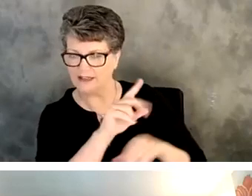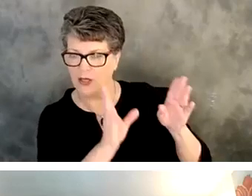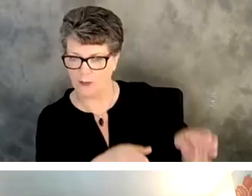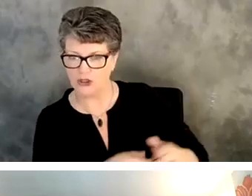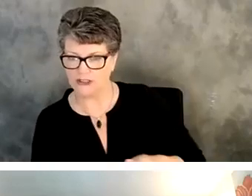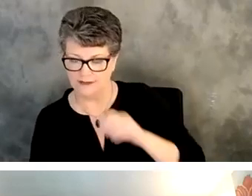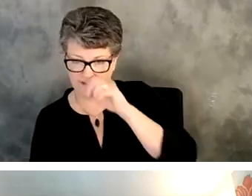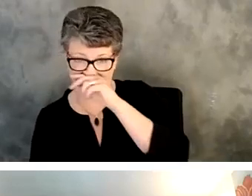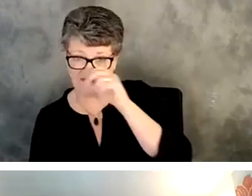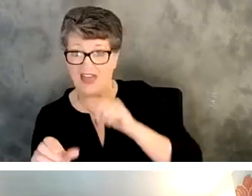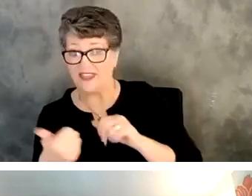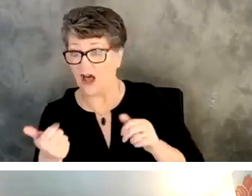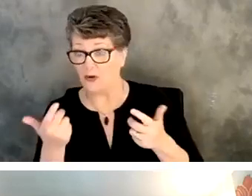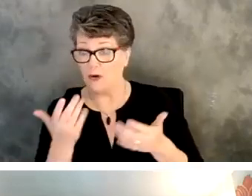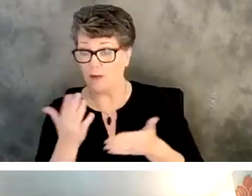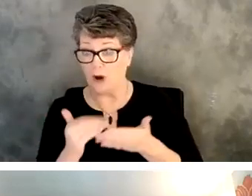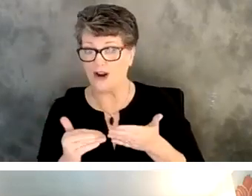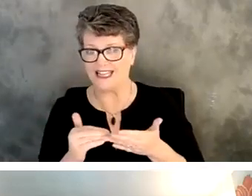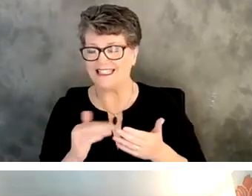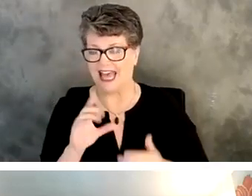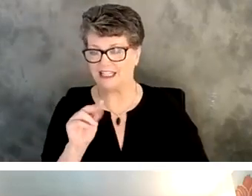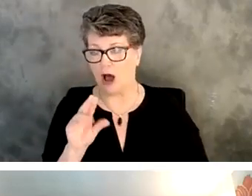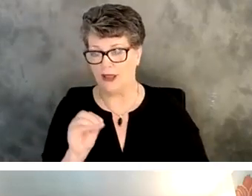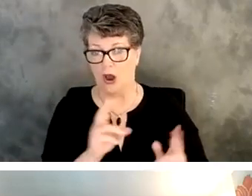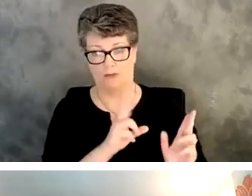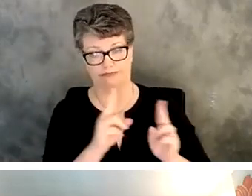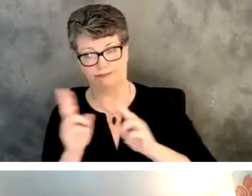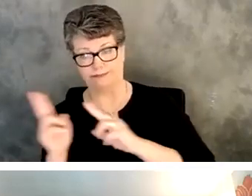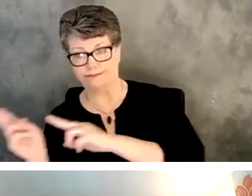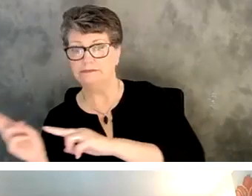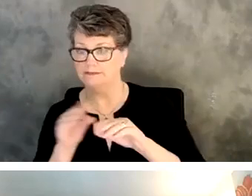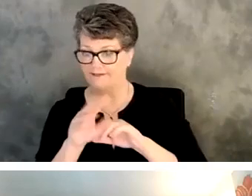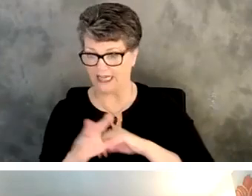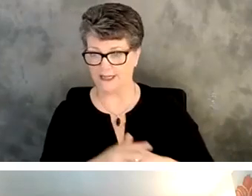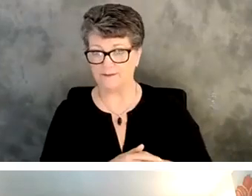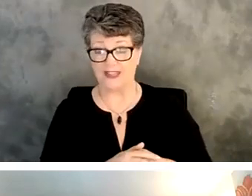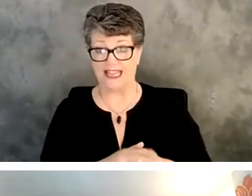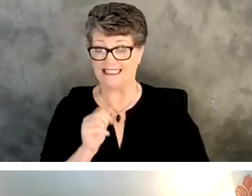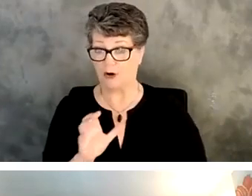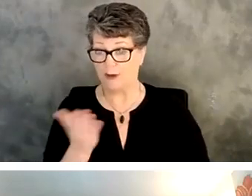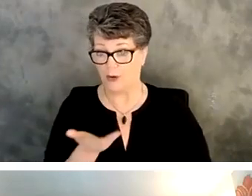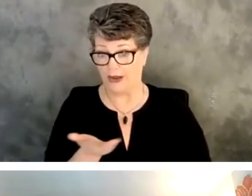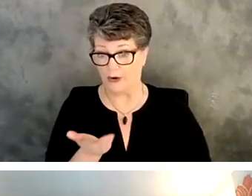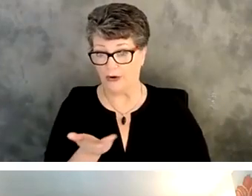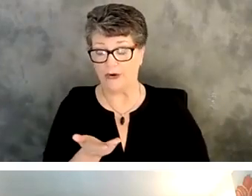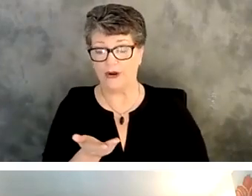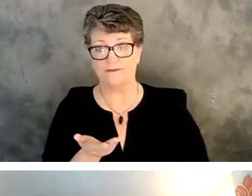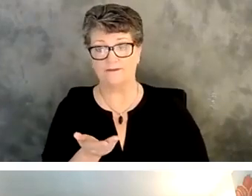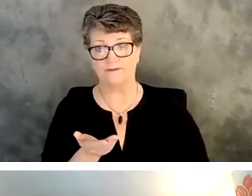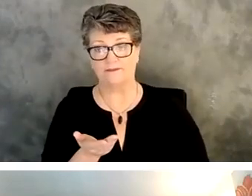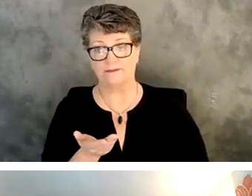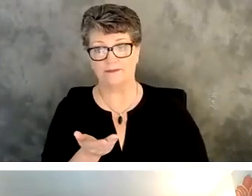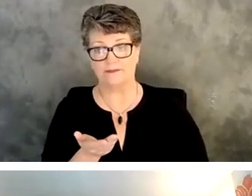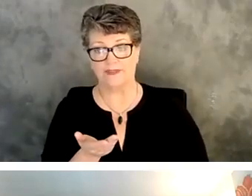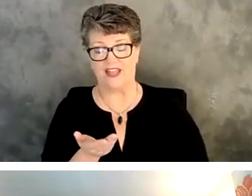And the other big part of that is that domino effect. So right now here in Sacramento, I'll tell you that